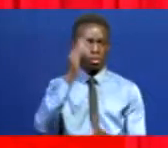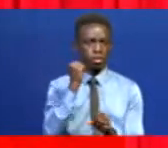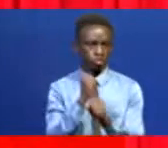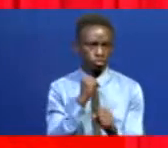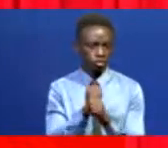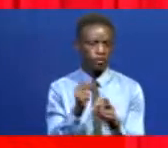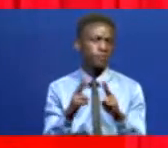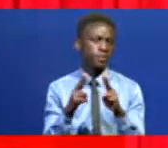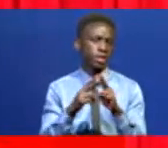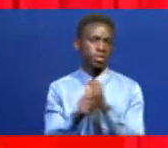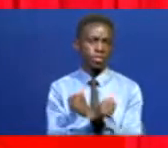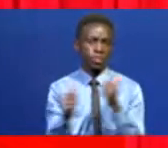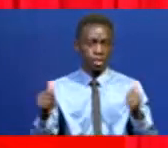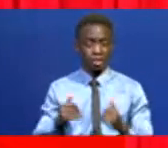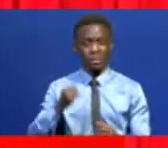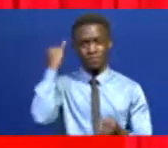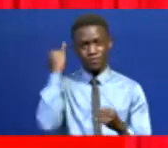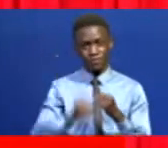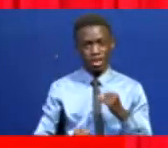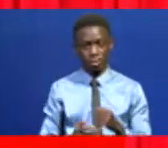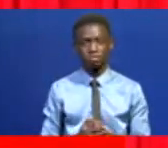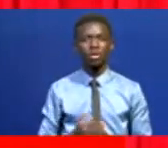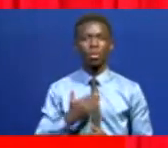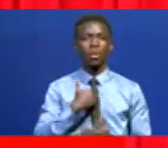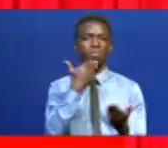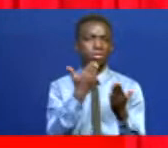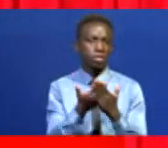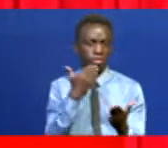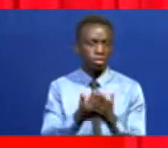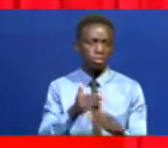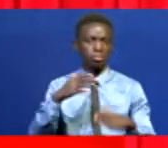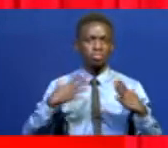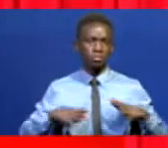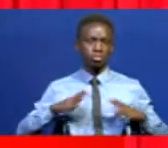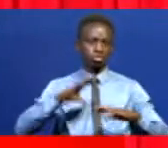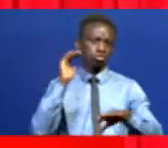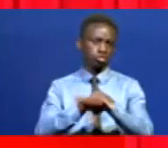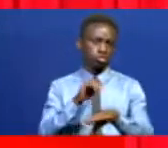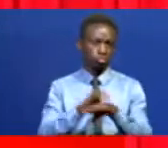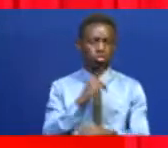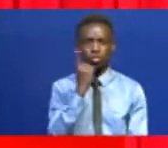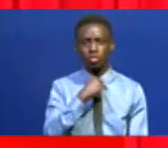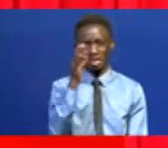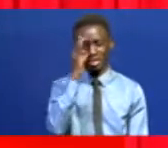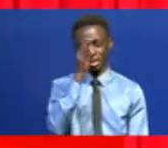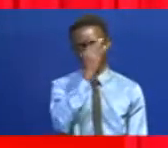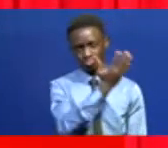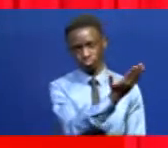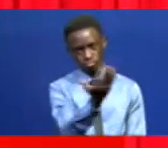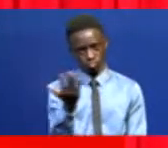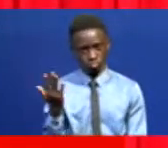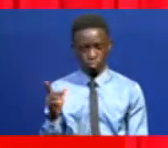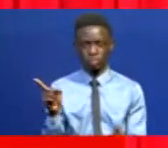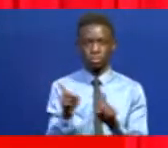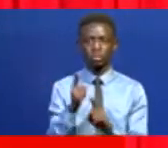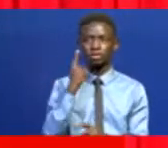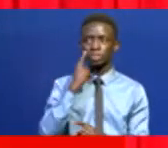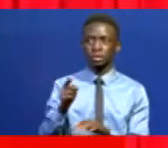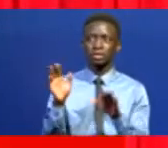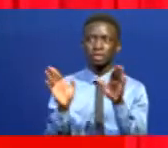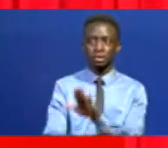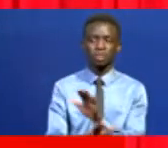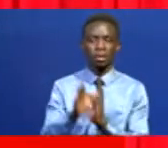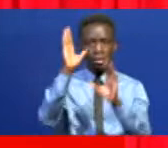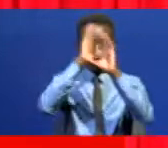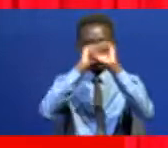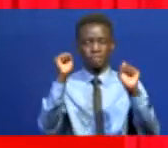Your Excellency. And finally, to thank the good people of Nyeri, His Excellency, the Deputy President is here, the Governor